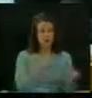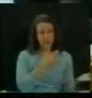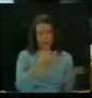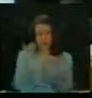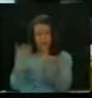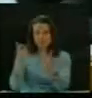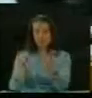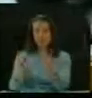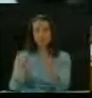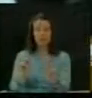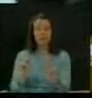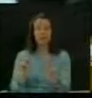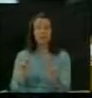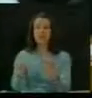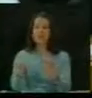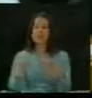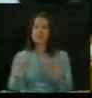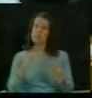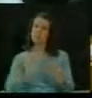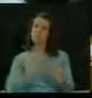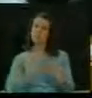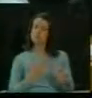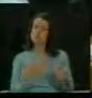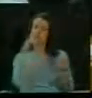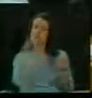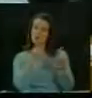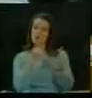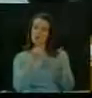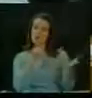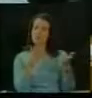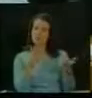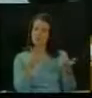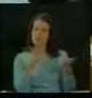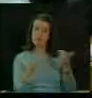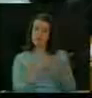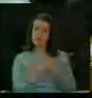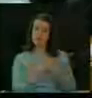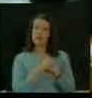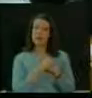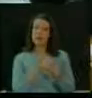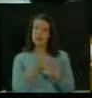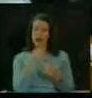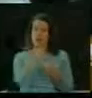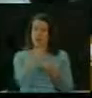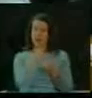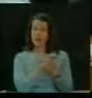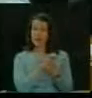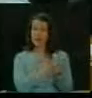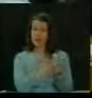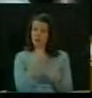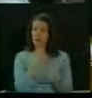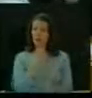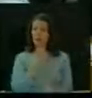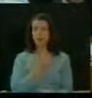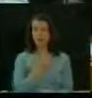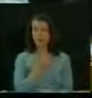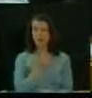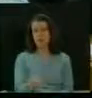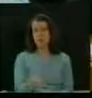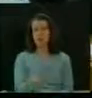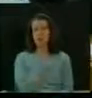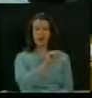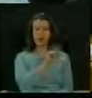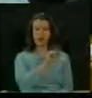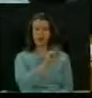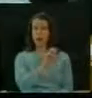citizens who, for the most part, have agreed to serve in this manner, and who I believe, for the most part, would be willing to do this. Now, Commissioner